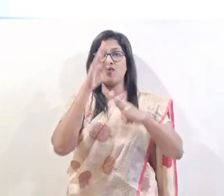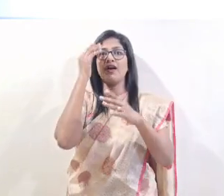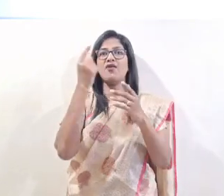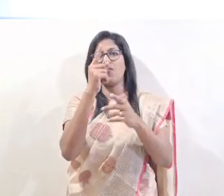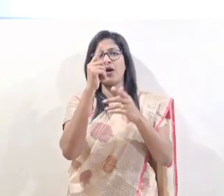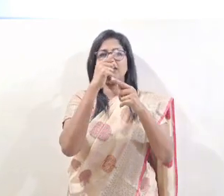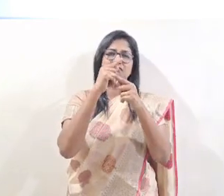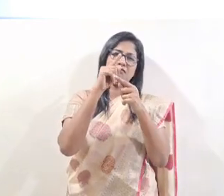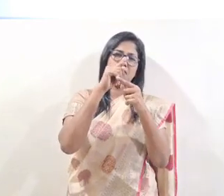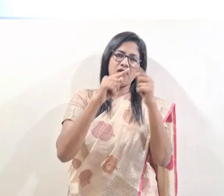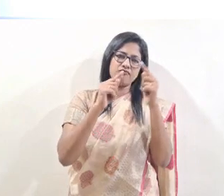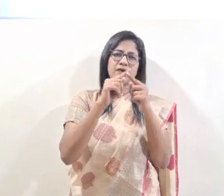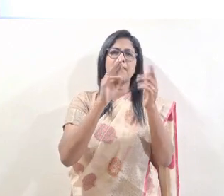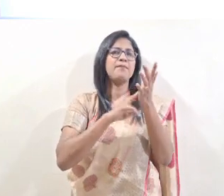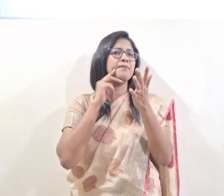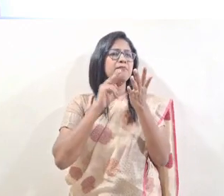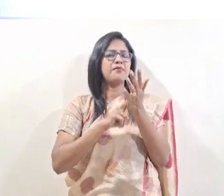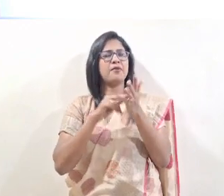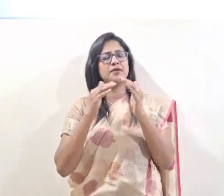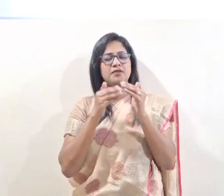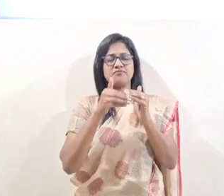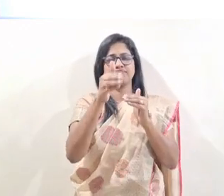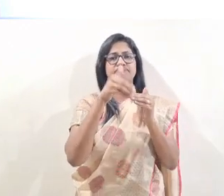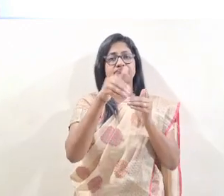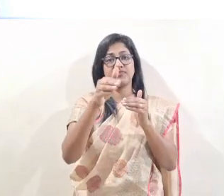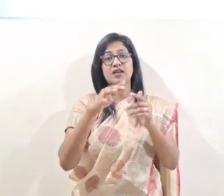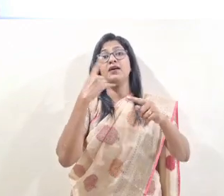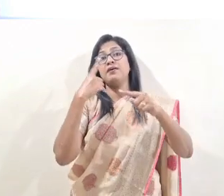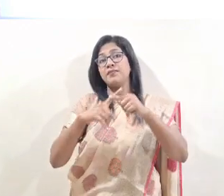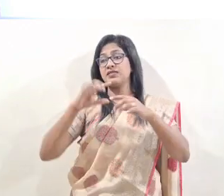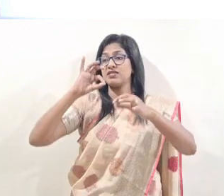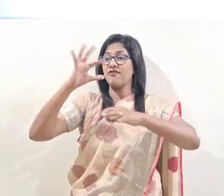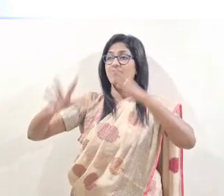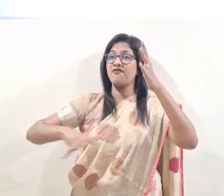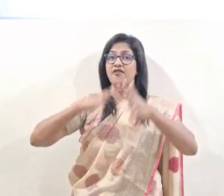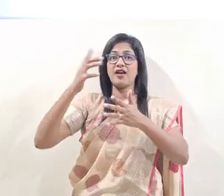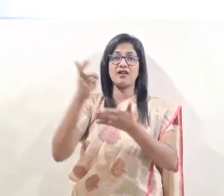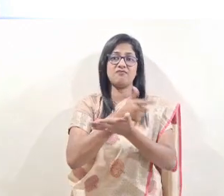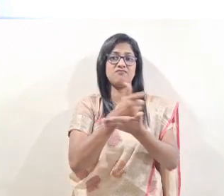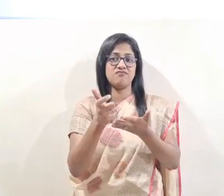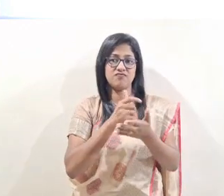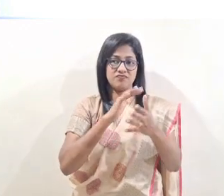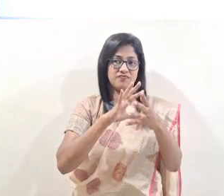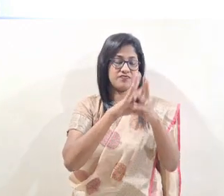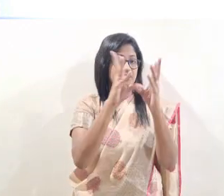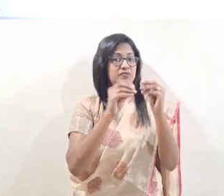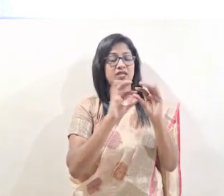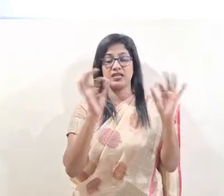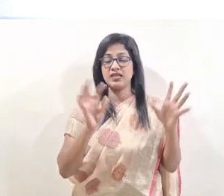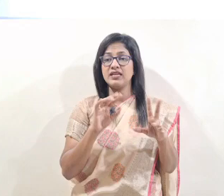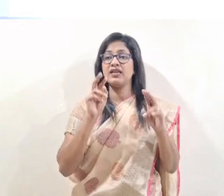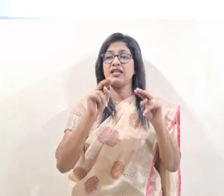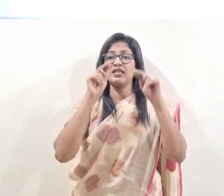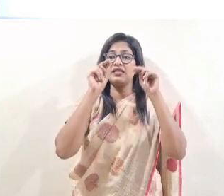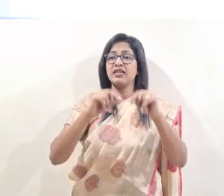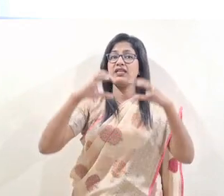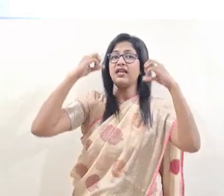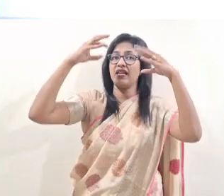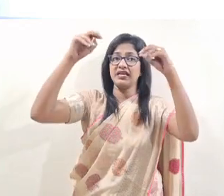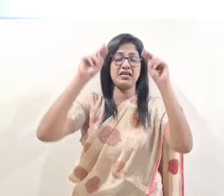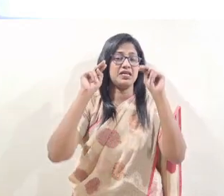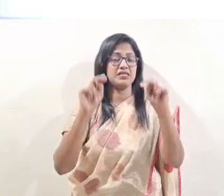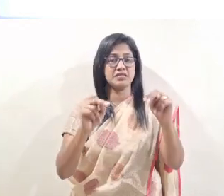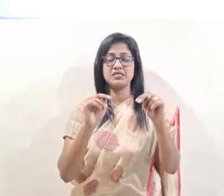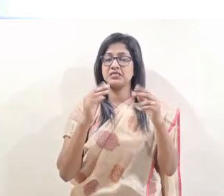headways. And all the fire hydrant systems are gravitational fed. There is no need for electrical power